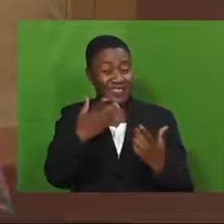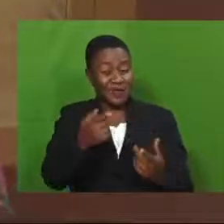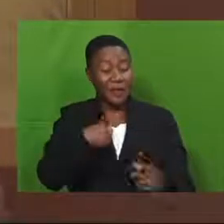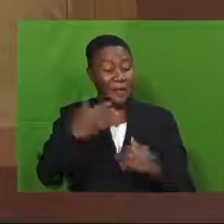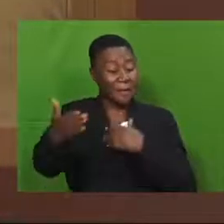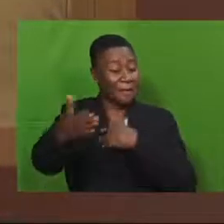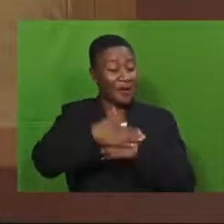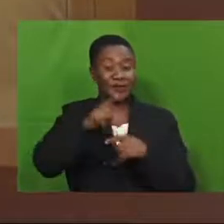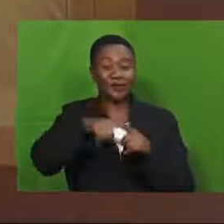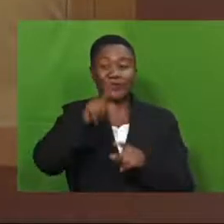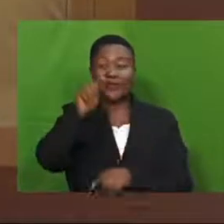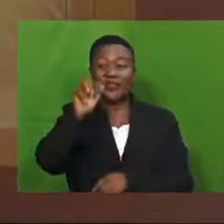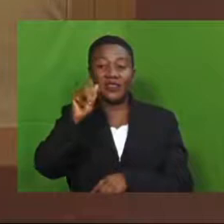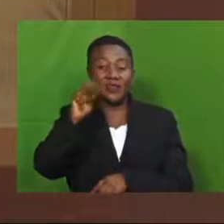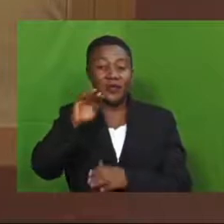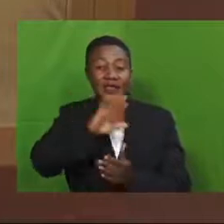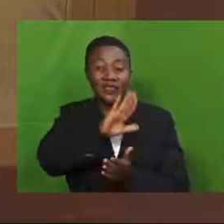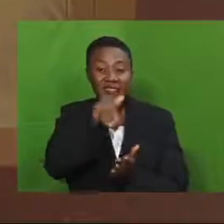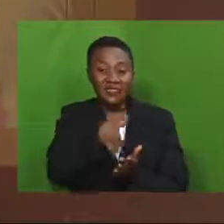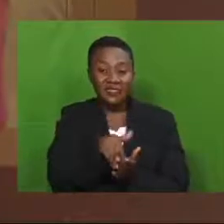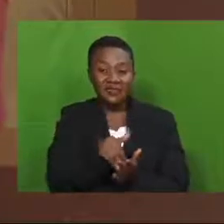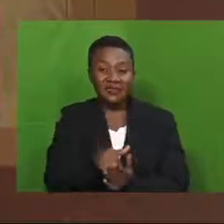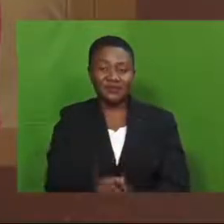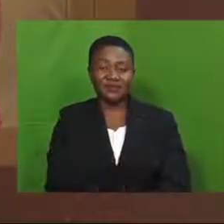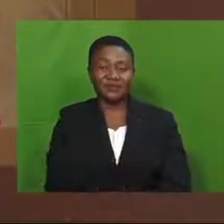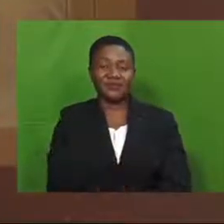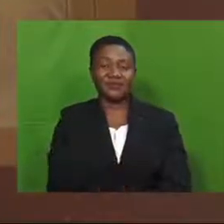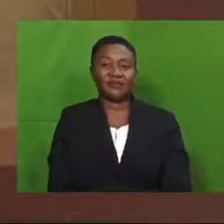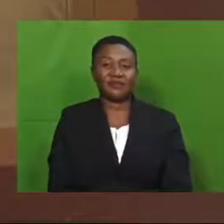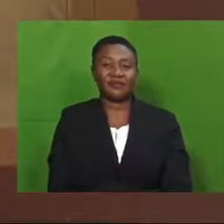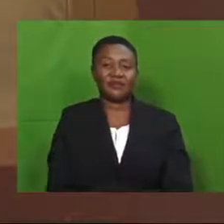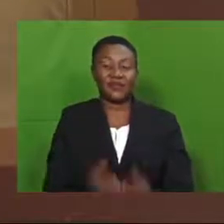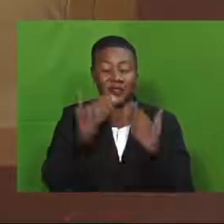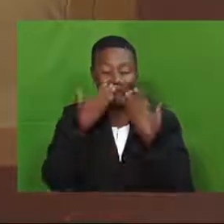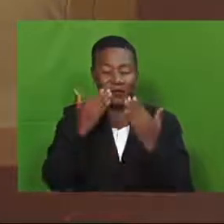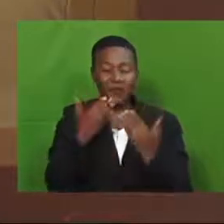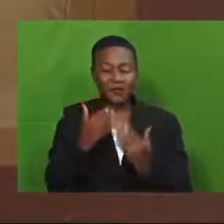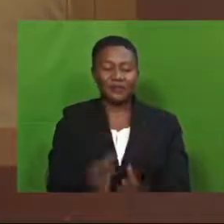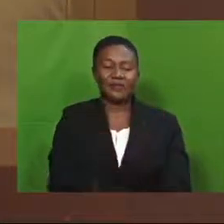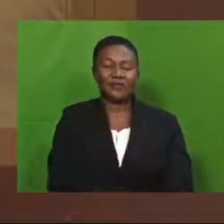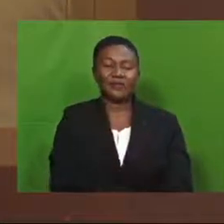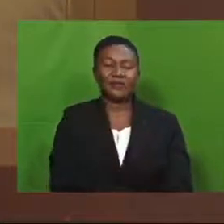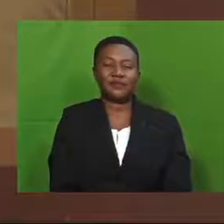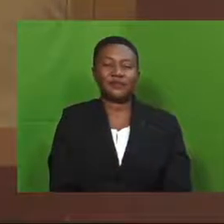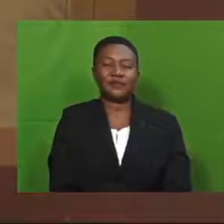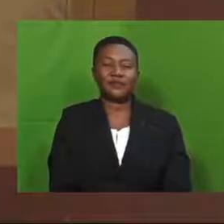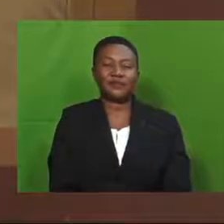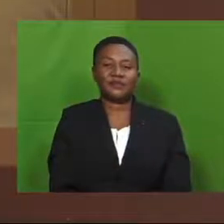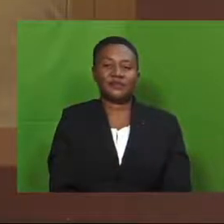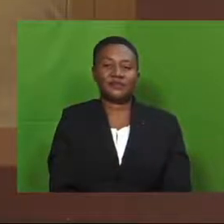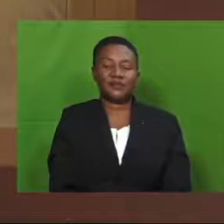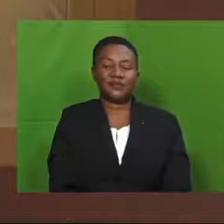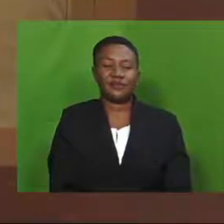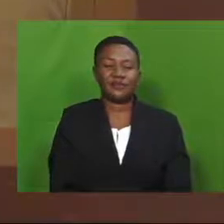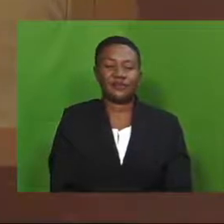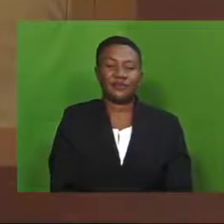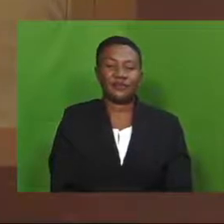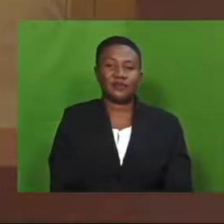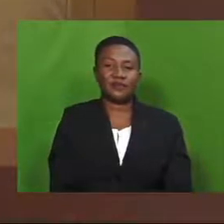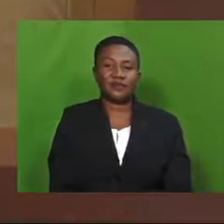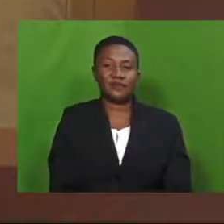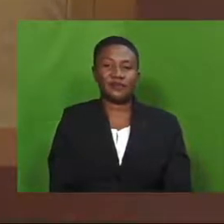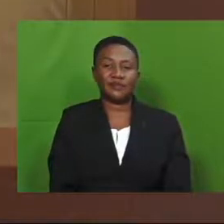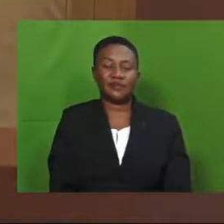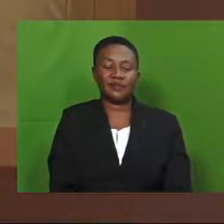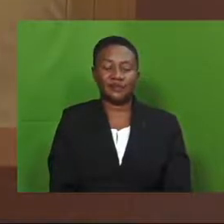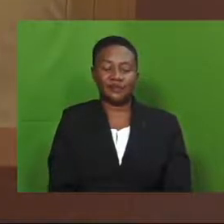Tamale Central. Anyway, thank you very much, Mr. Speaker, and thank you for giving me the opportunity.